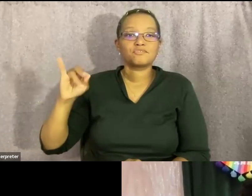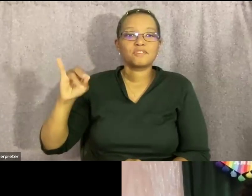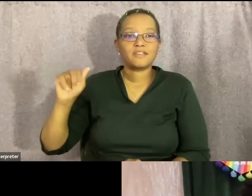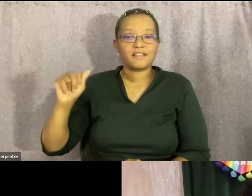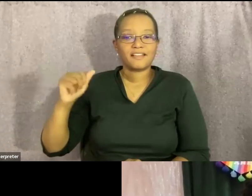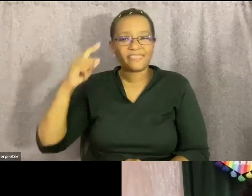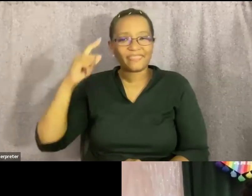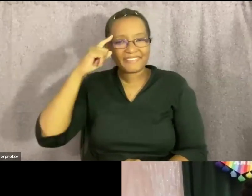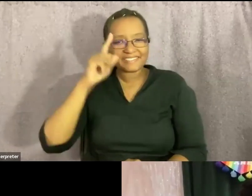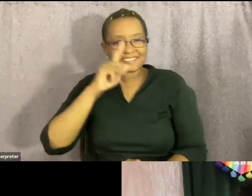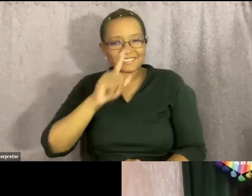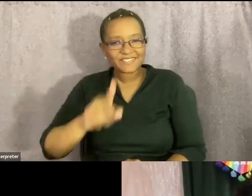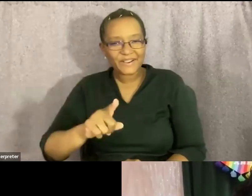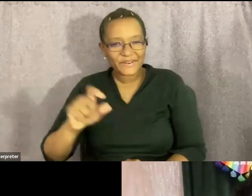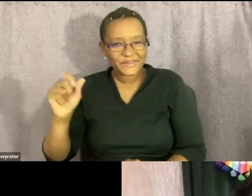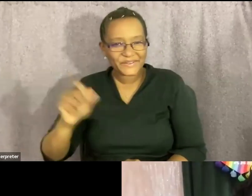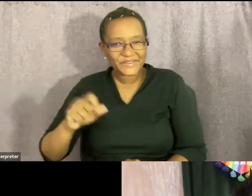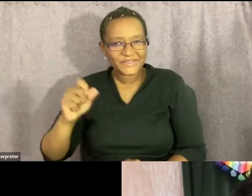doing